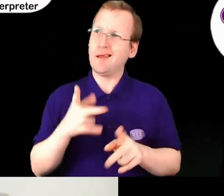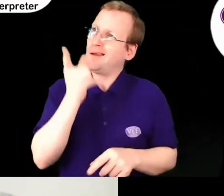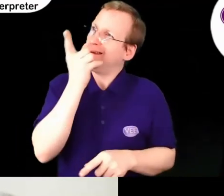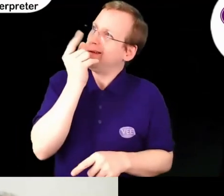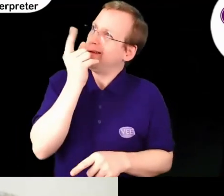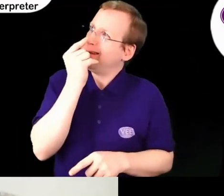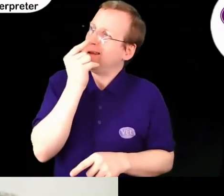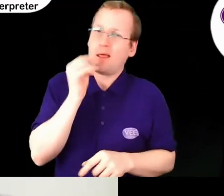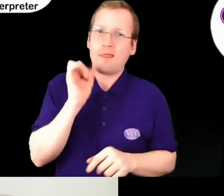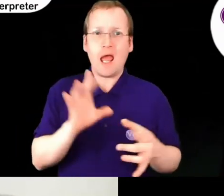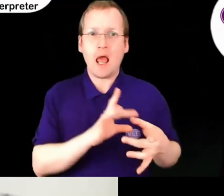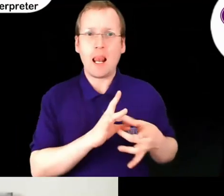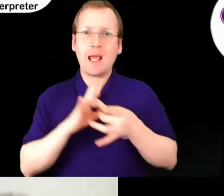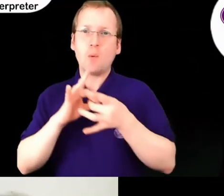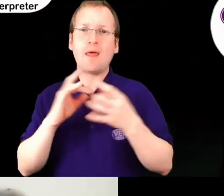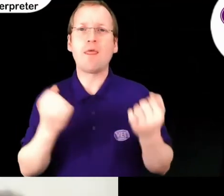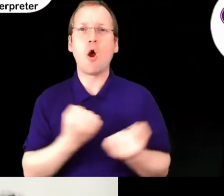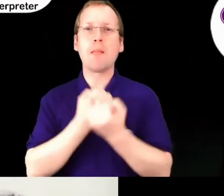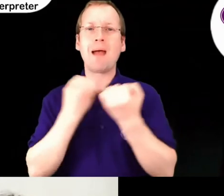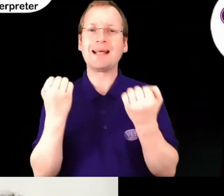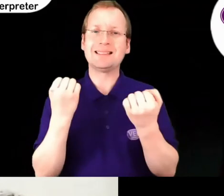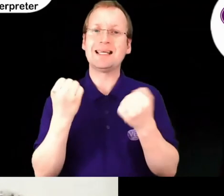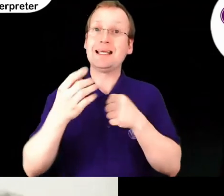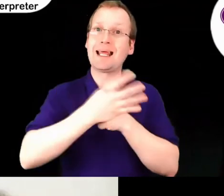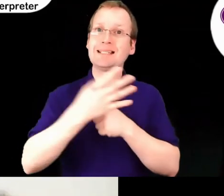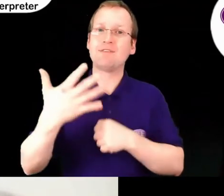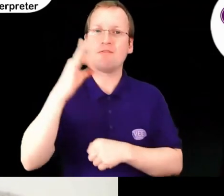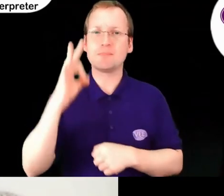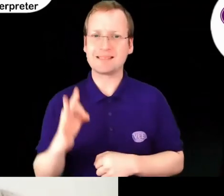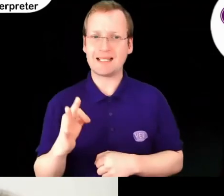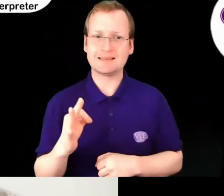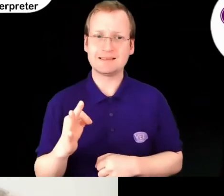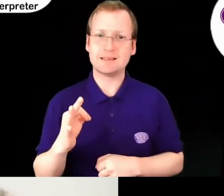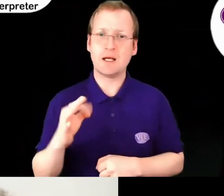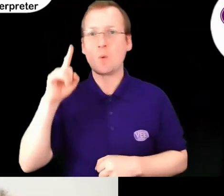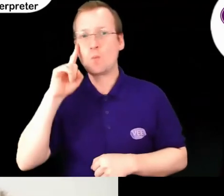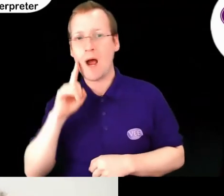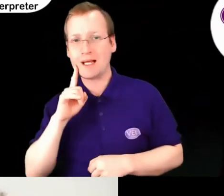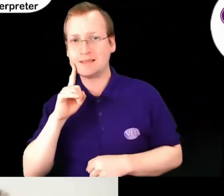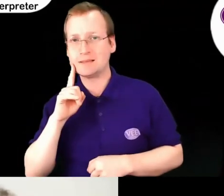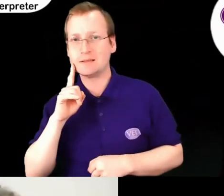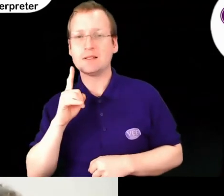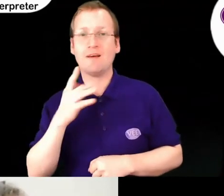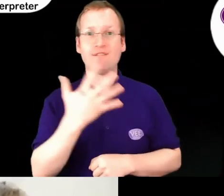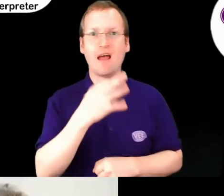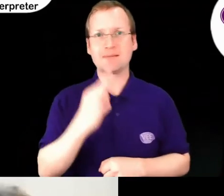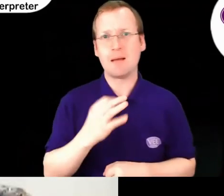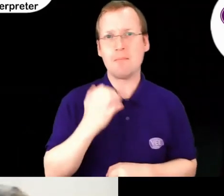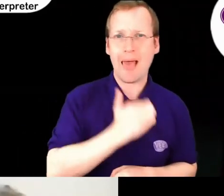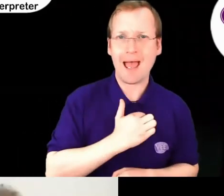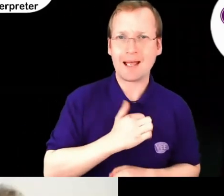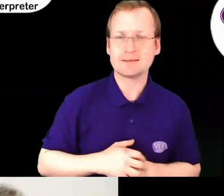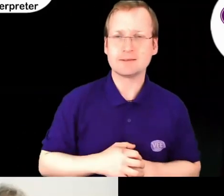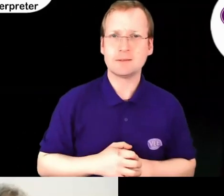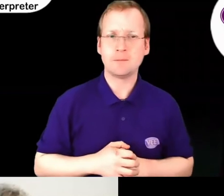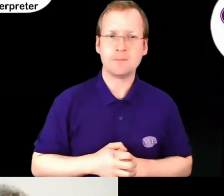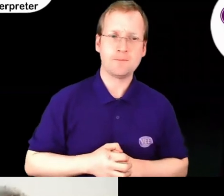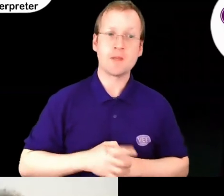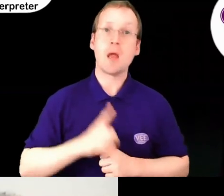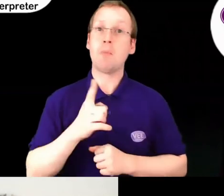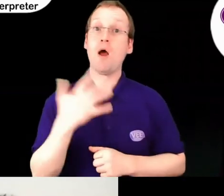the colour they associated with the Almighty. 95% white, 5% black. And then I discovered that